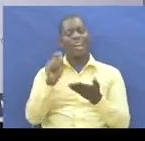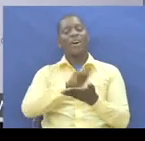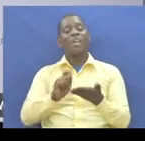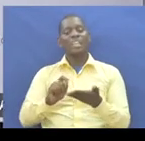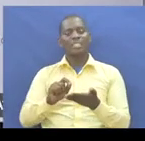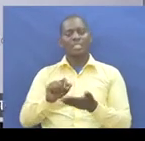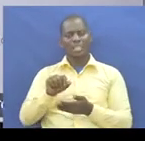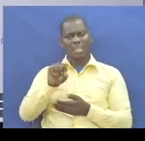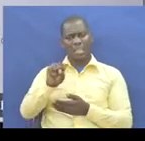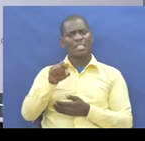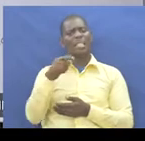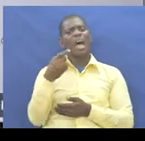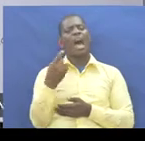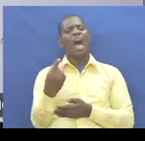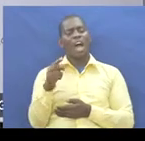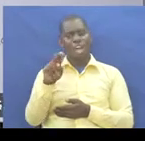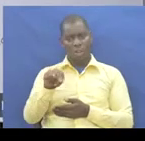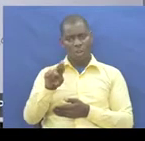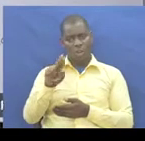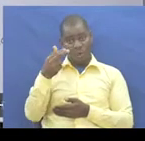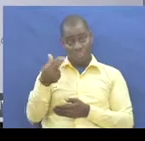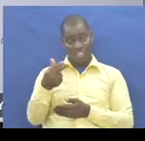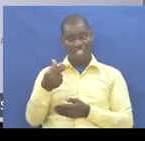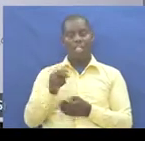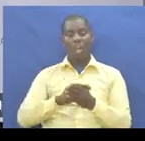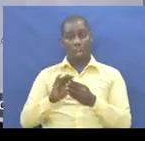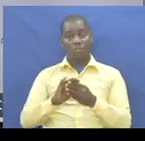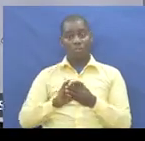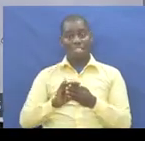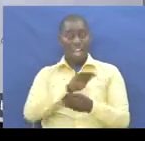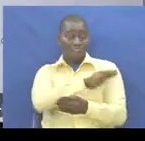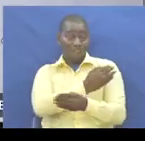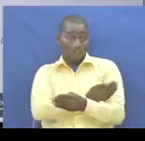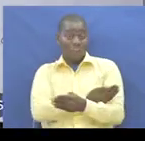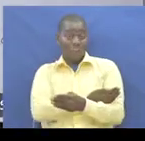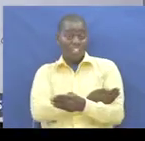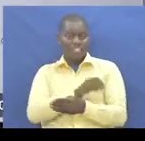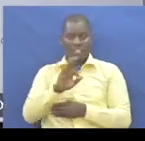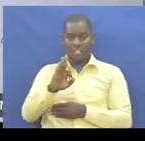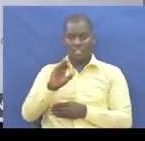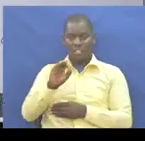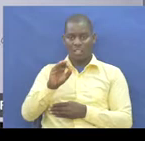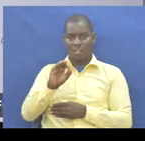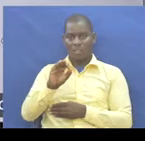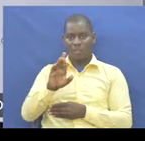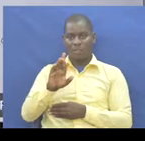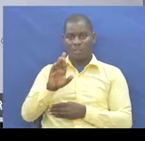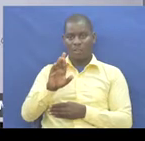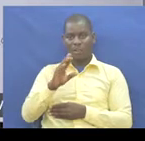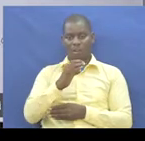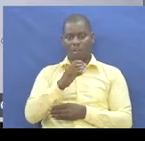And the last question is just to write the SI unit of force. Write